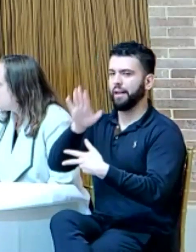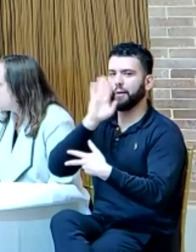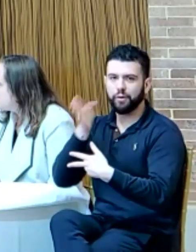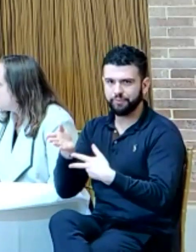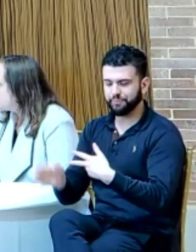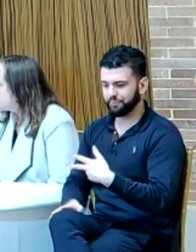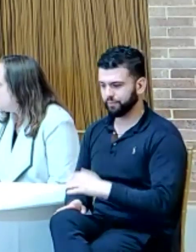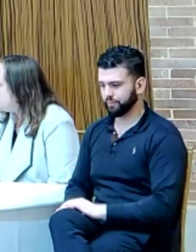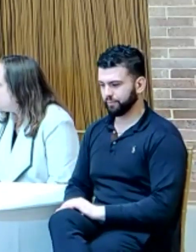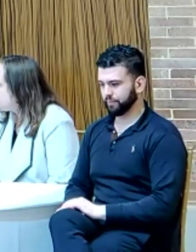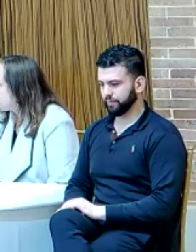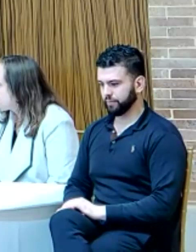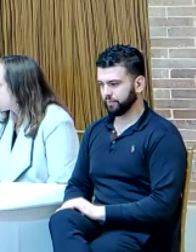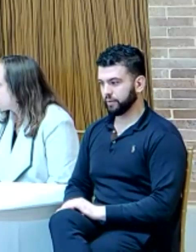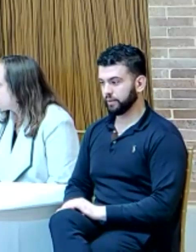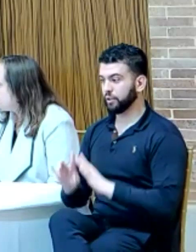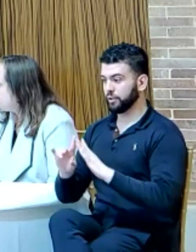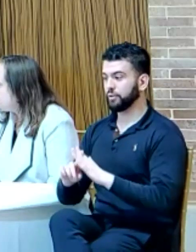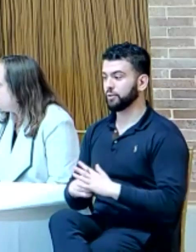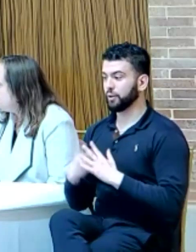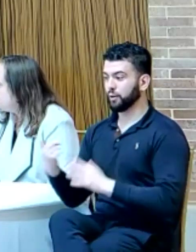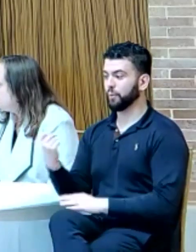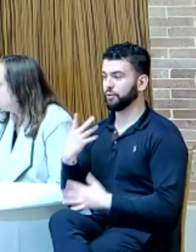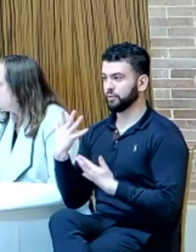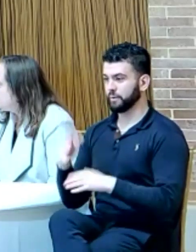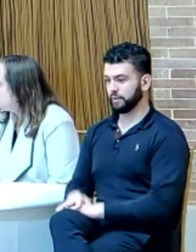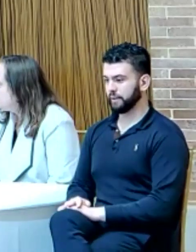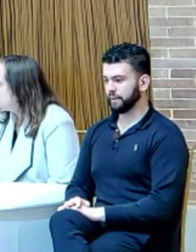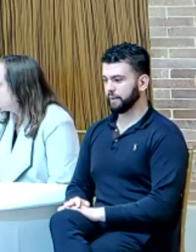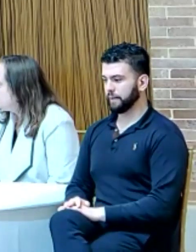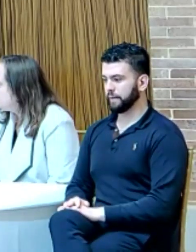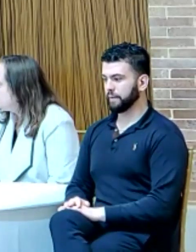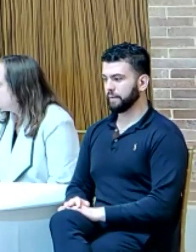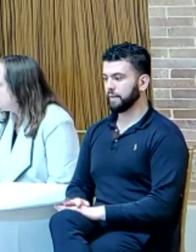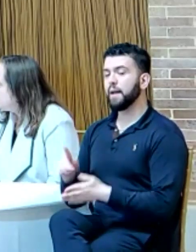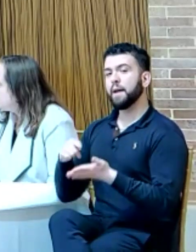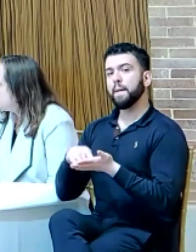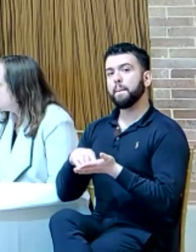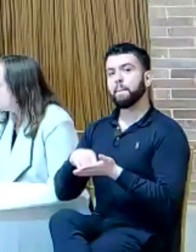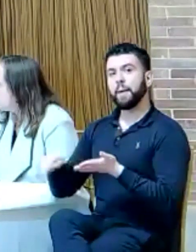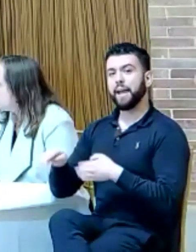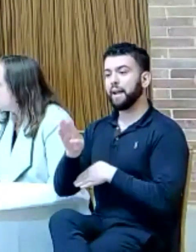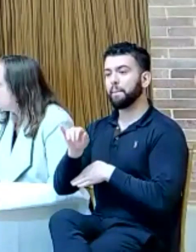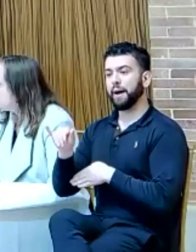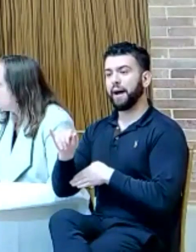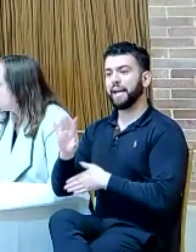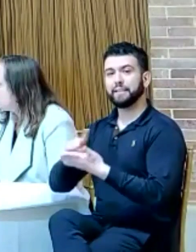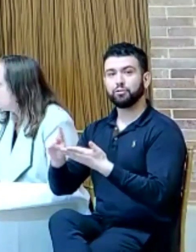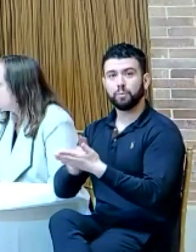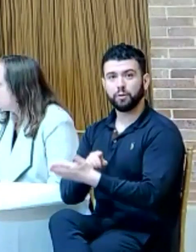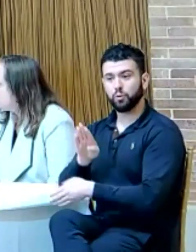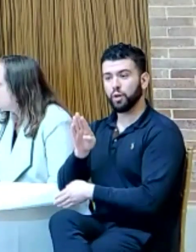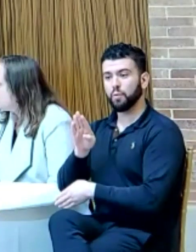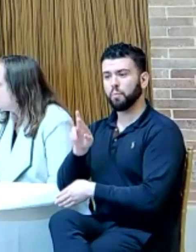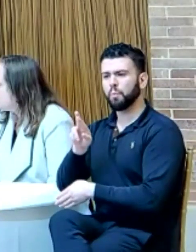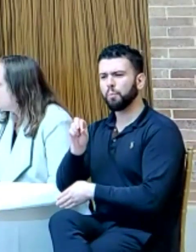um the let's start with this one where are the fines paid by discriminatory Brokers and landlords